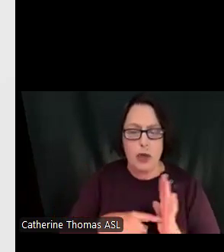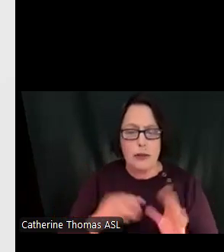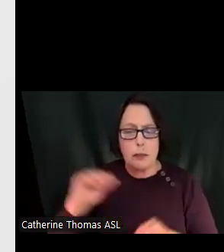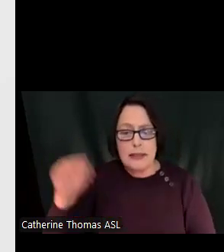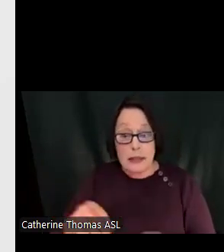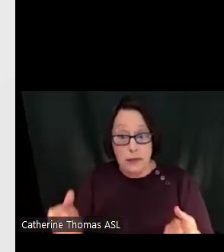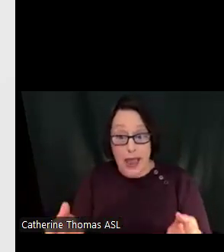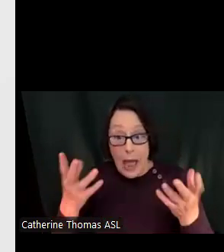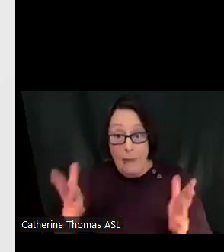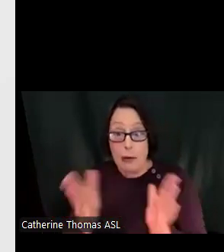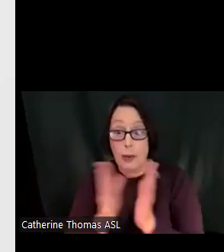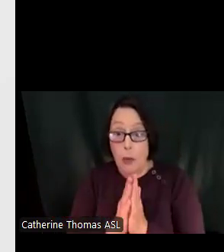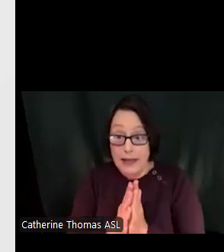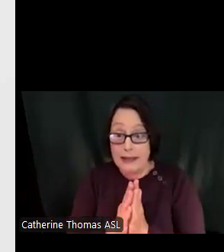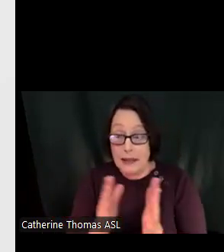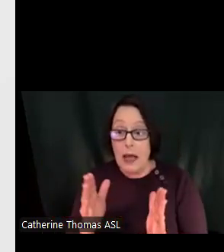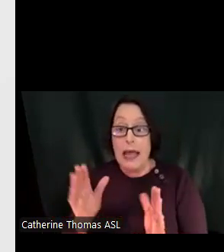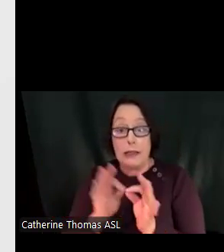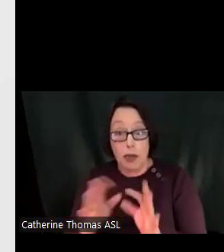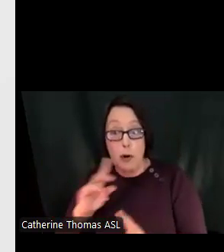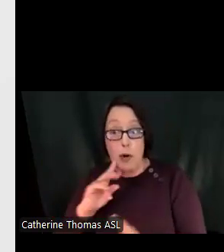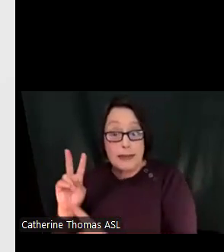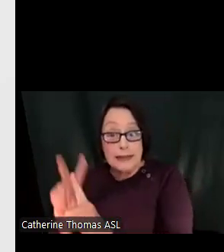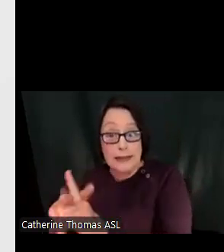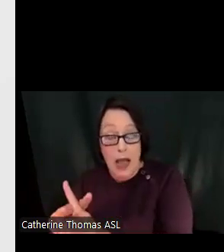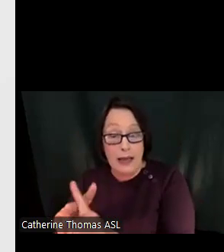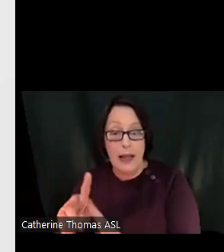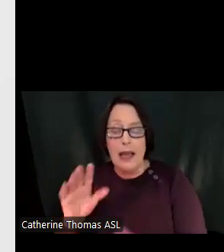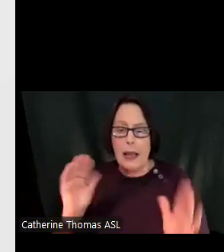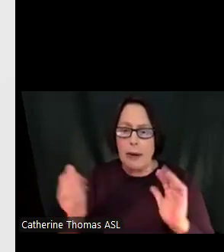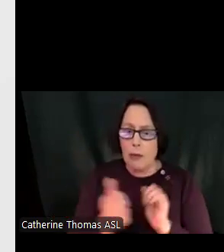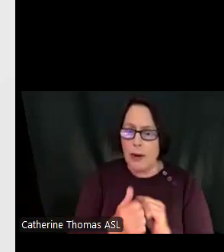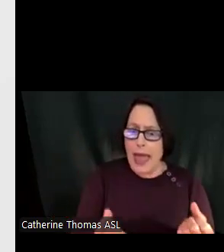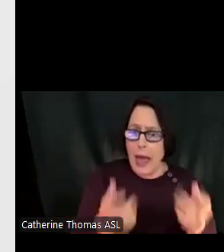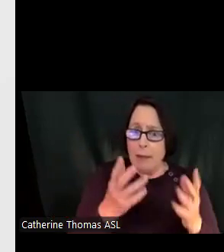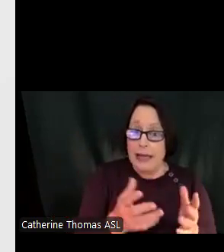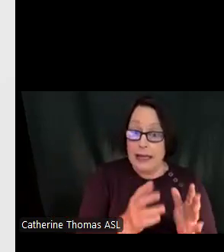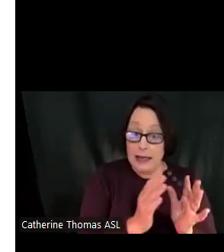requests where an interpreter was assigned when compared to the total services requested.